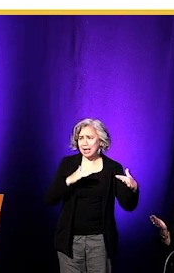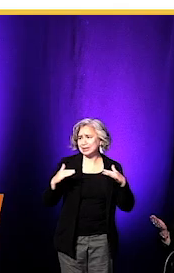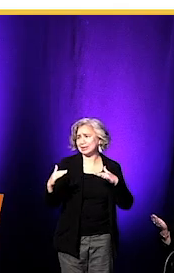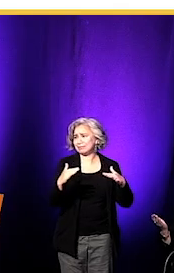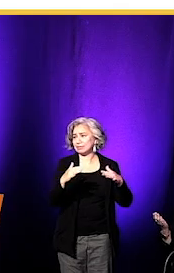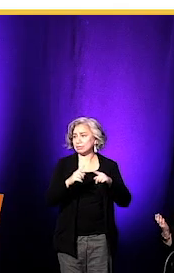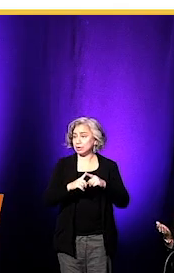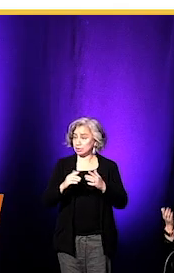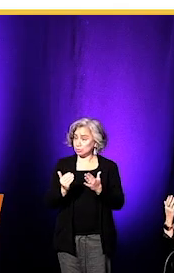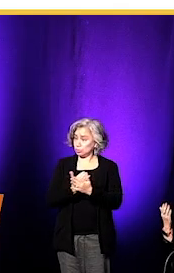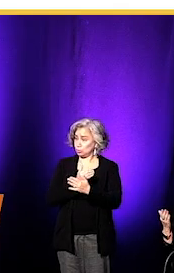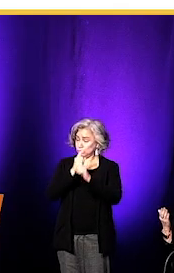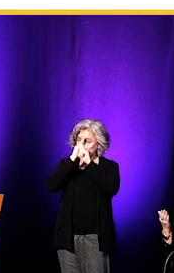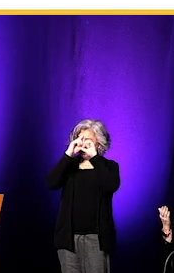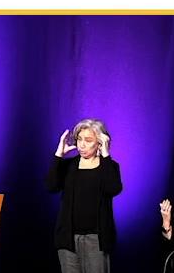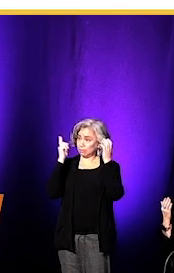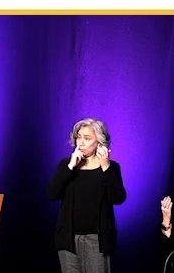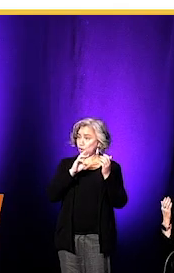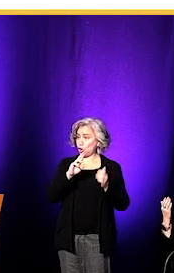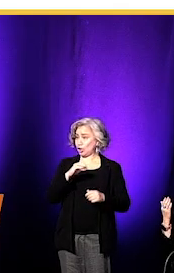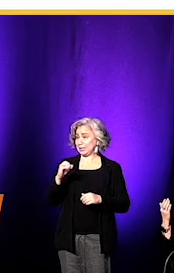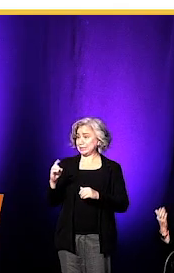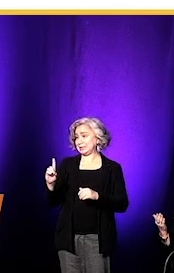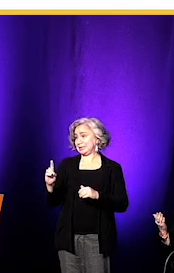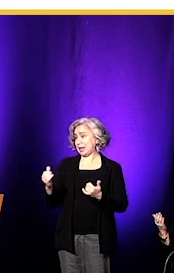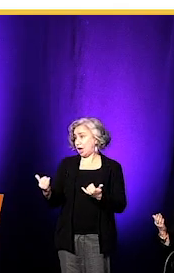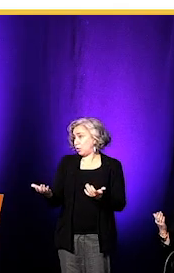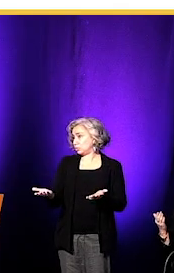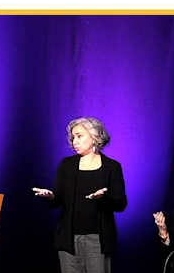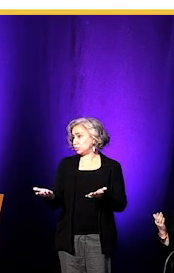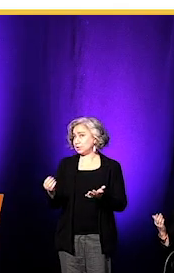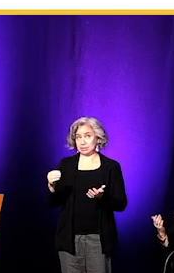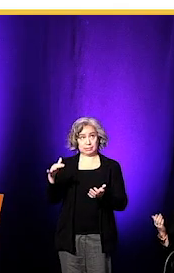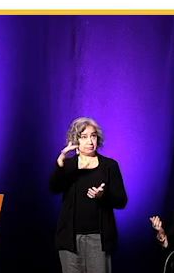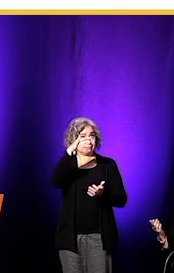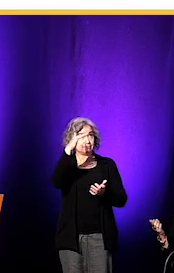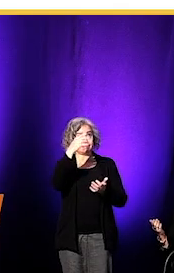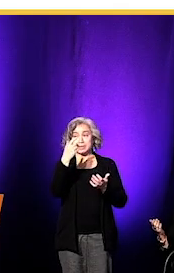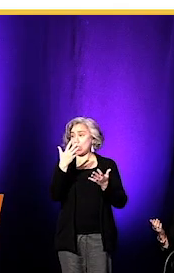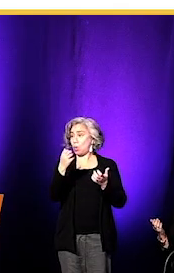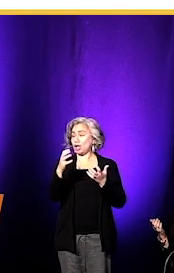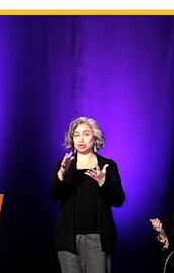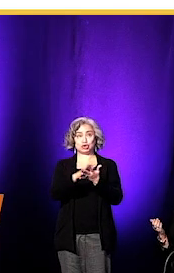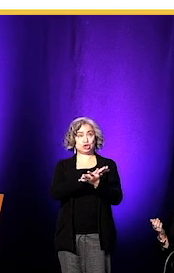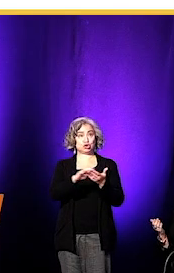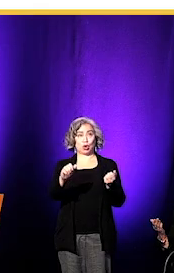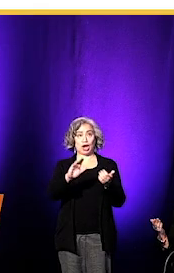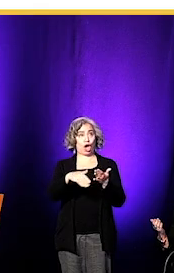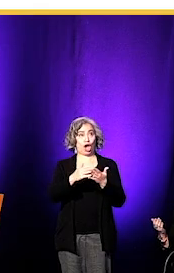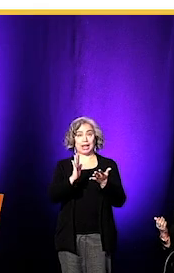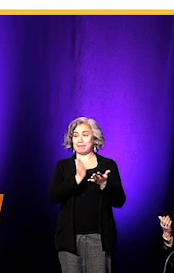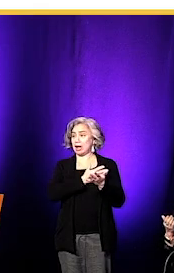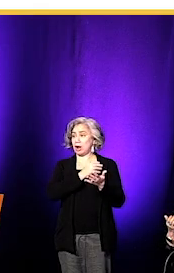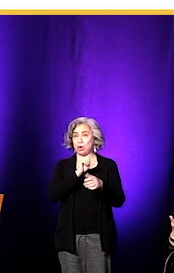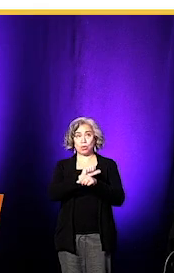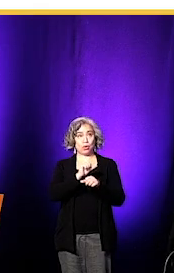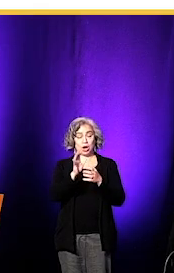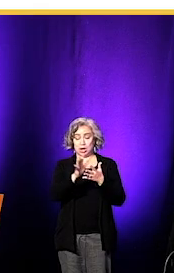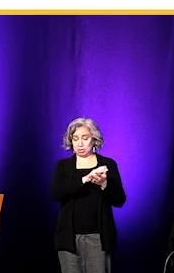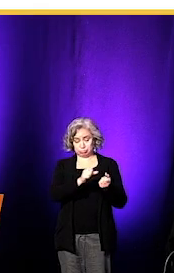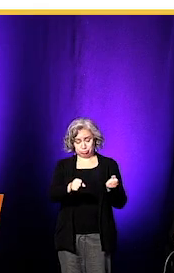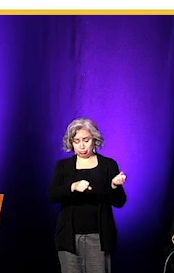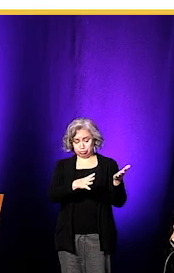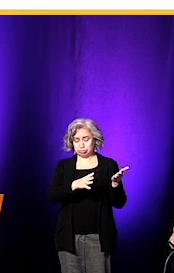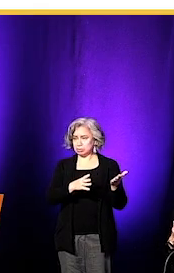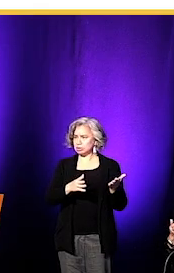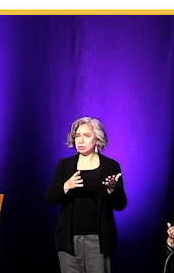now in the face of an environment that is trying to destroy everything we do, right? So we don't want to just